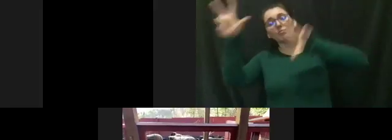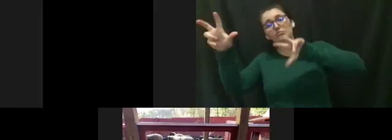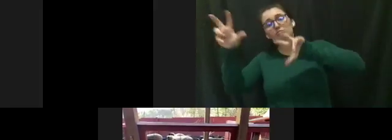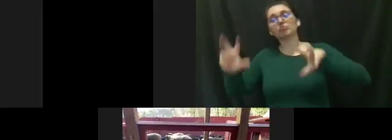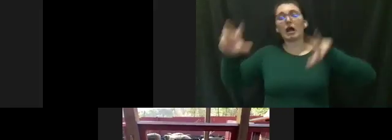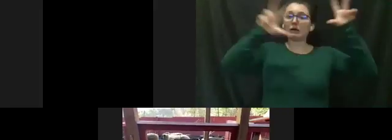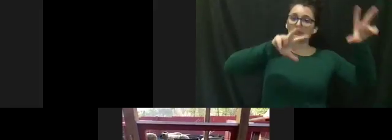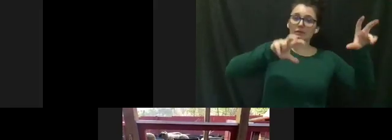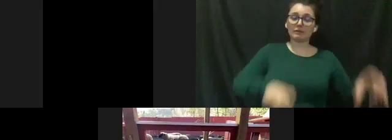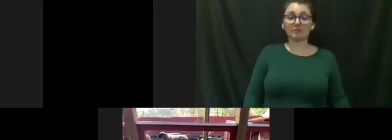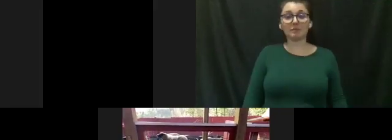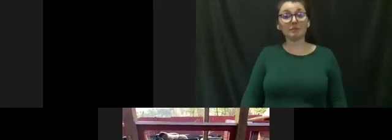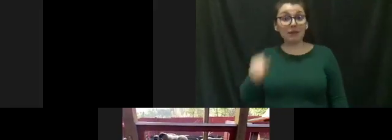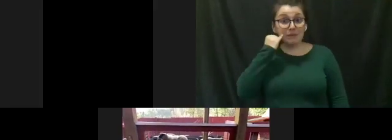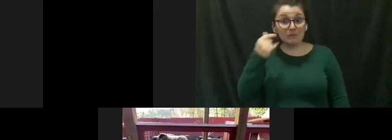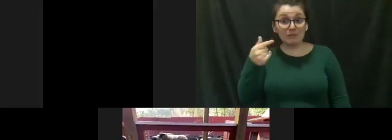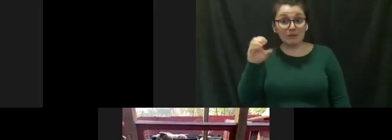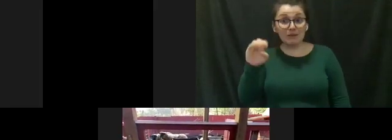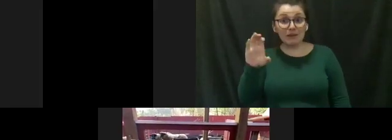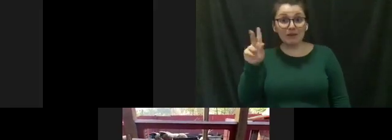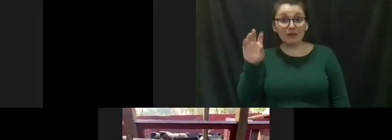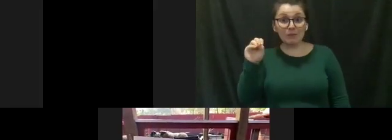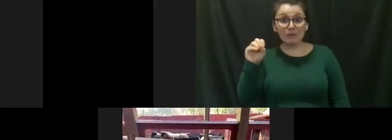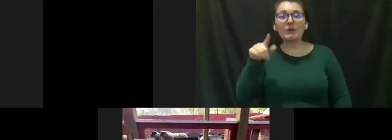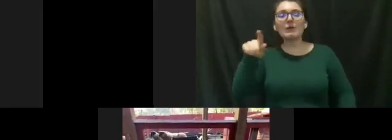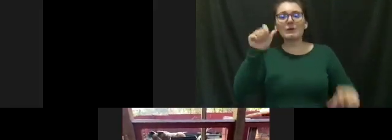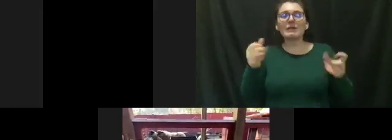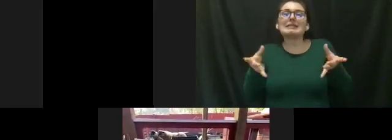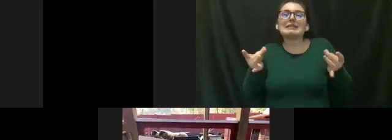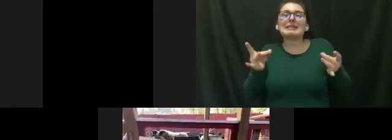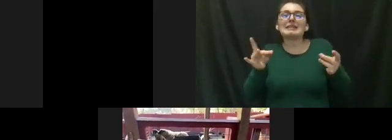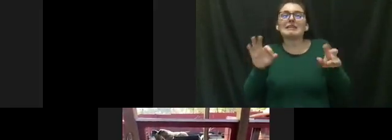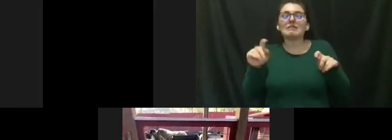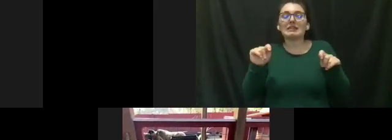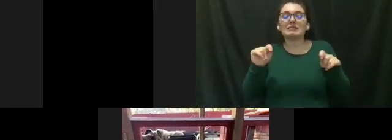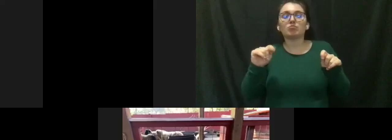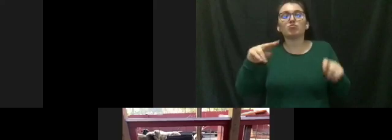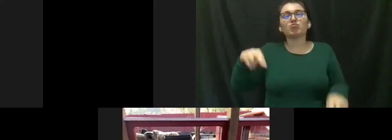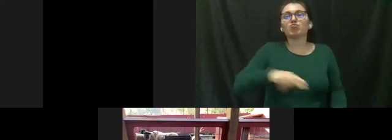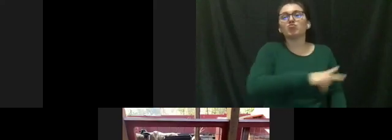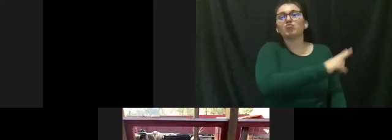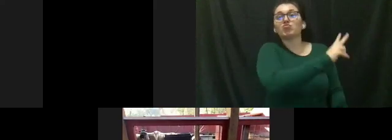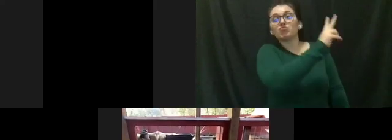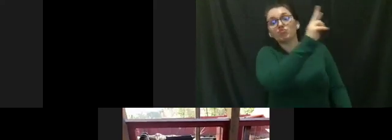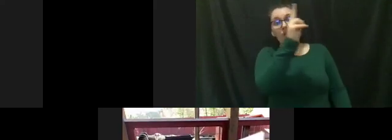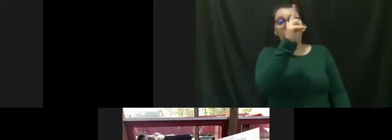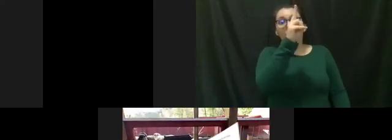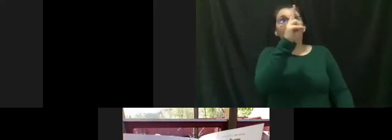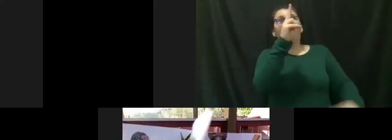you're a gecko, you use your sticky feet to walk on the ceiling. Yes, it's true. They can walk on the